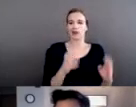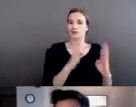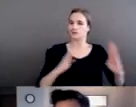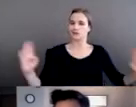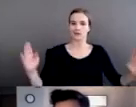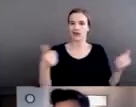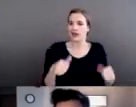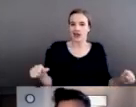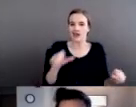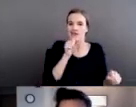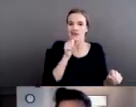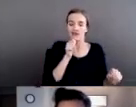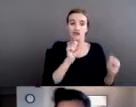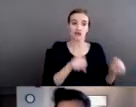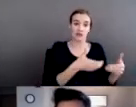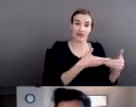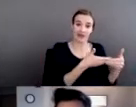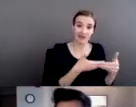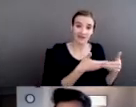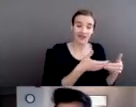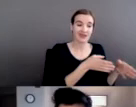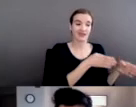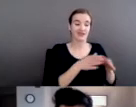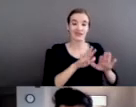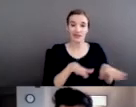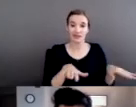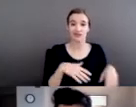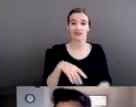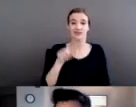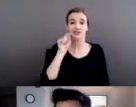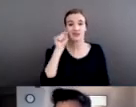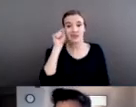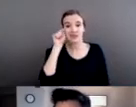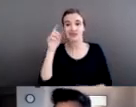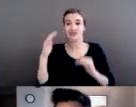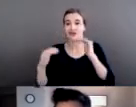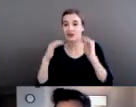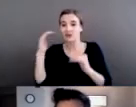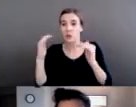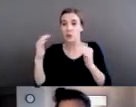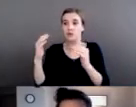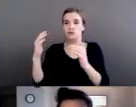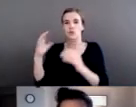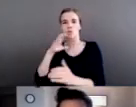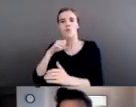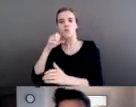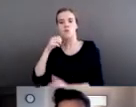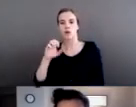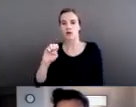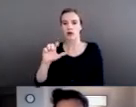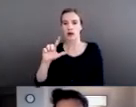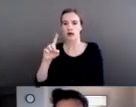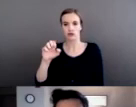can happen as an adolescent, a teen, adult. It can even happen as an elder. Again, I had